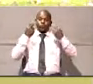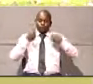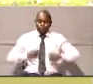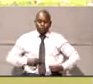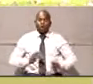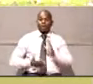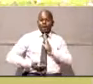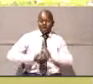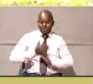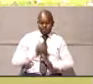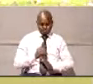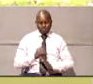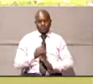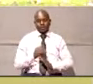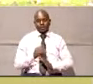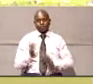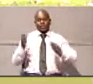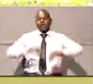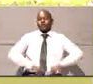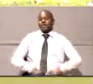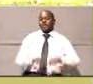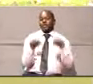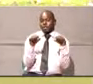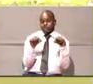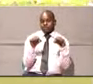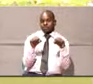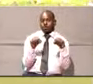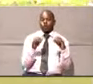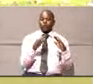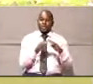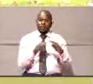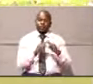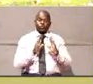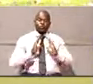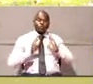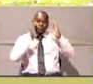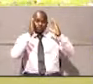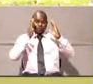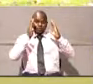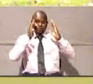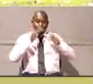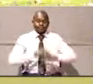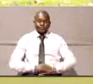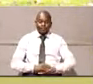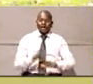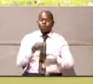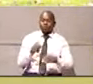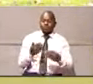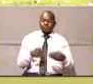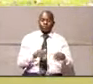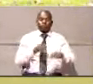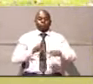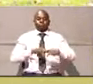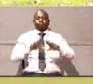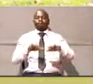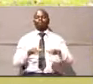profession, it becomes the chair of the house of the business. Okay. So when he sits on that